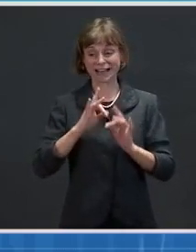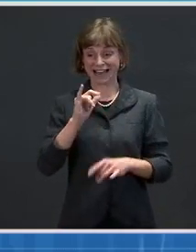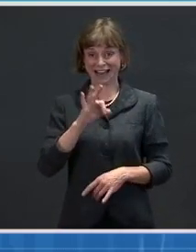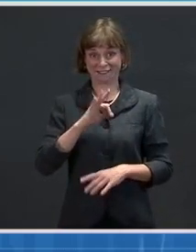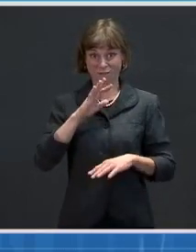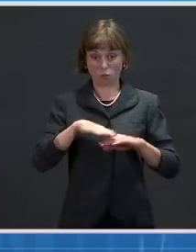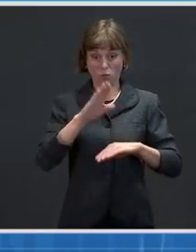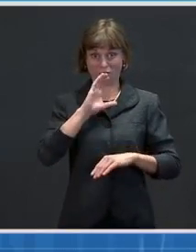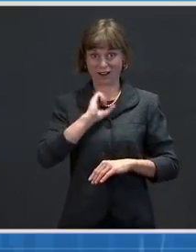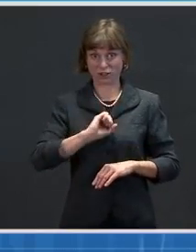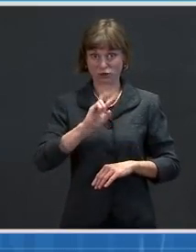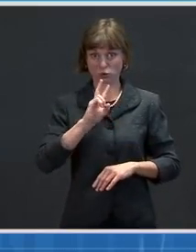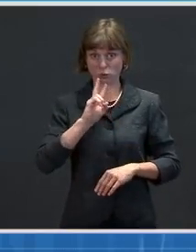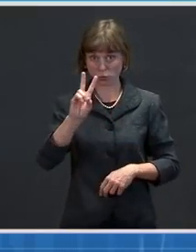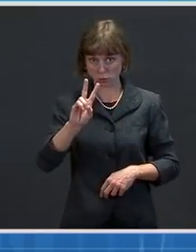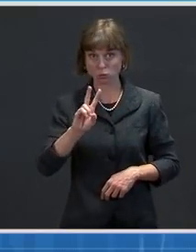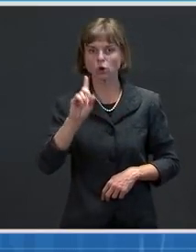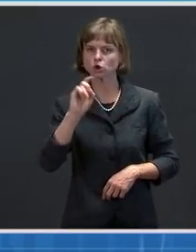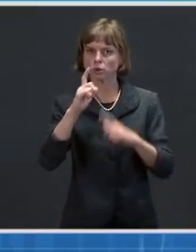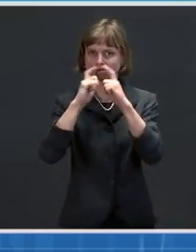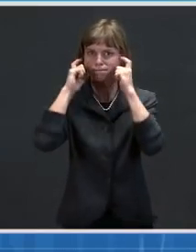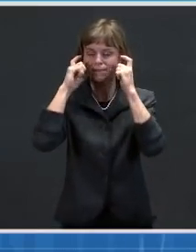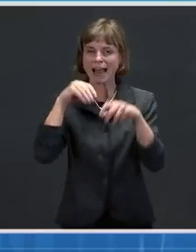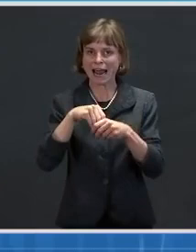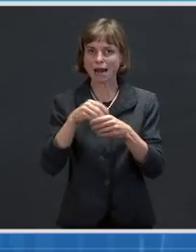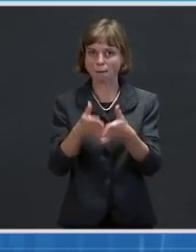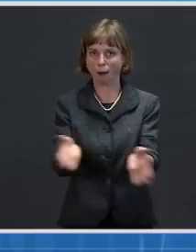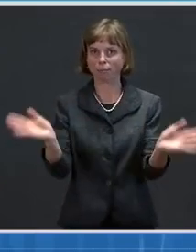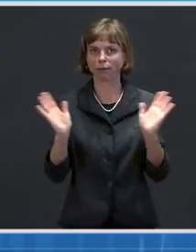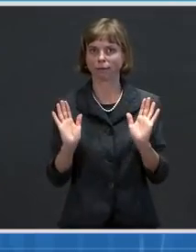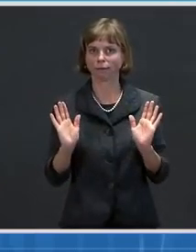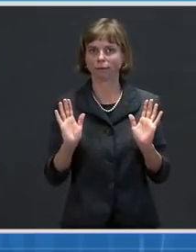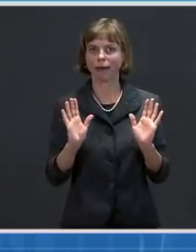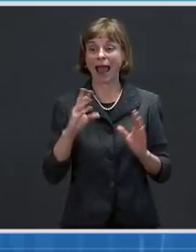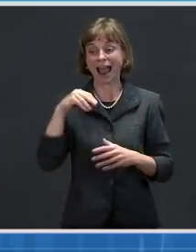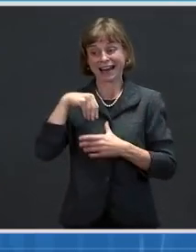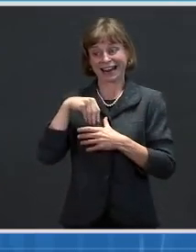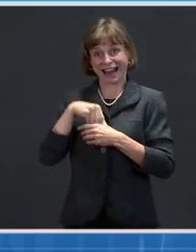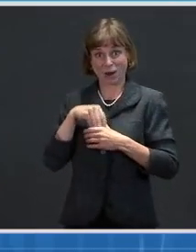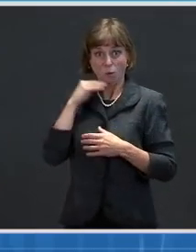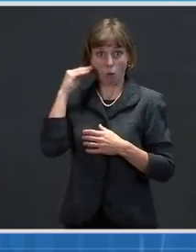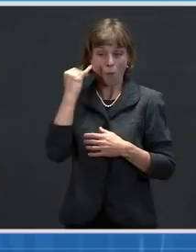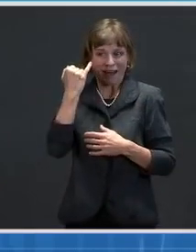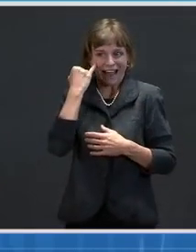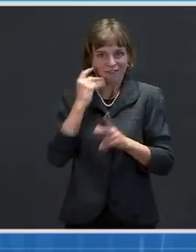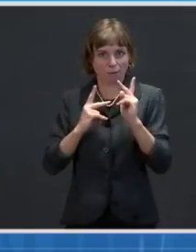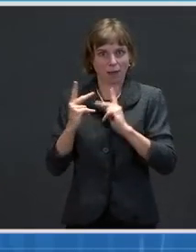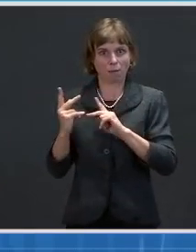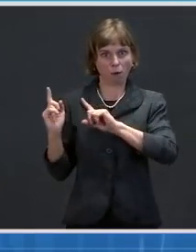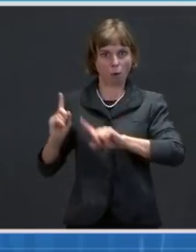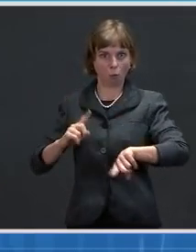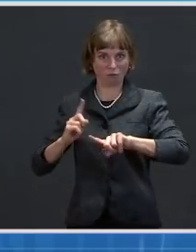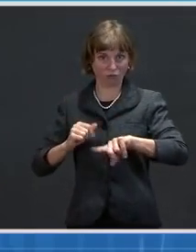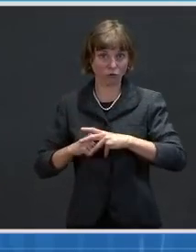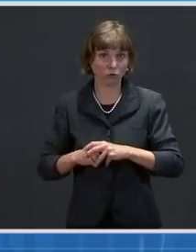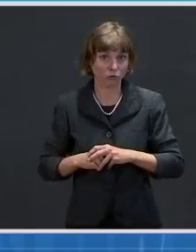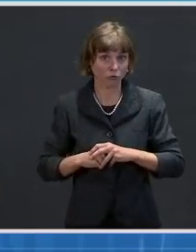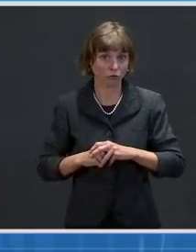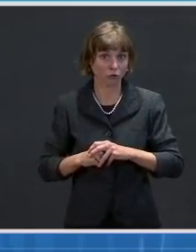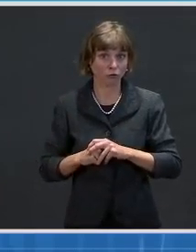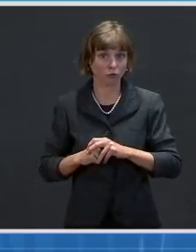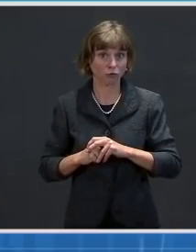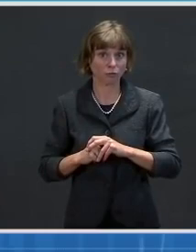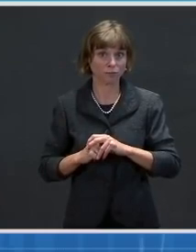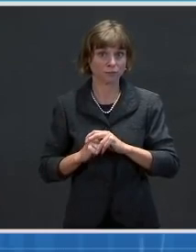older should wear a mask when in public and around others in the home not living with you. We continue